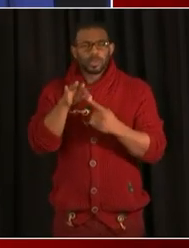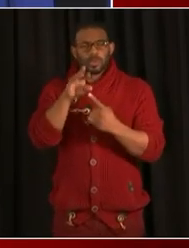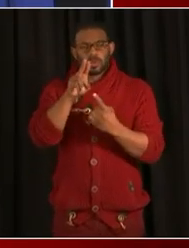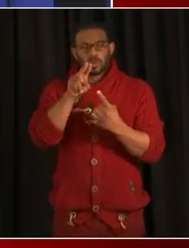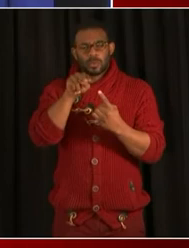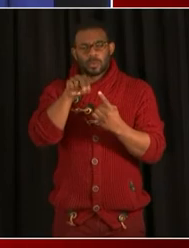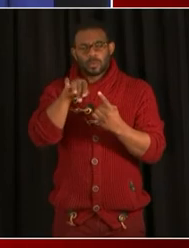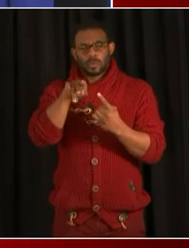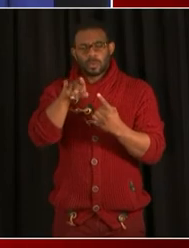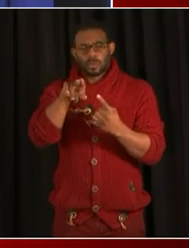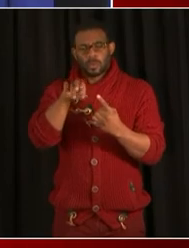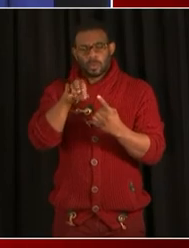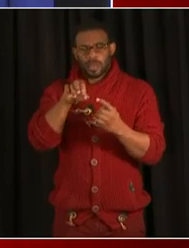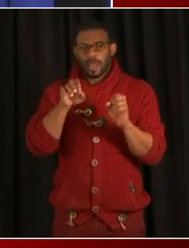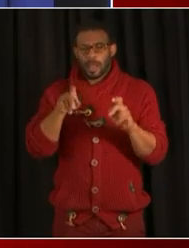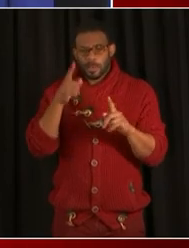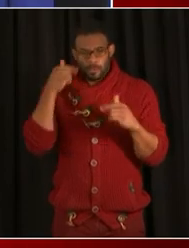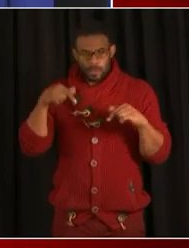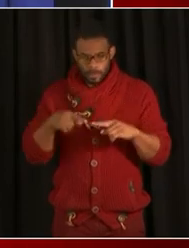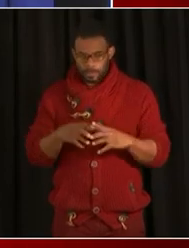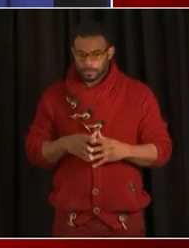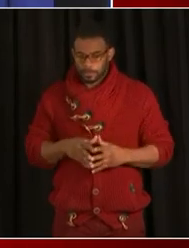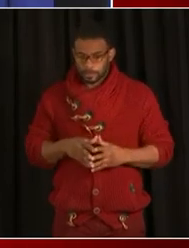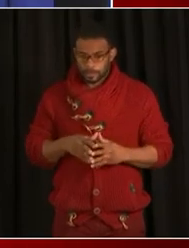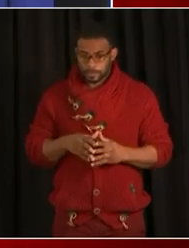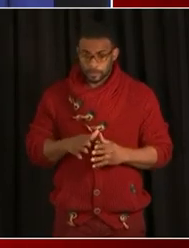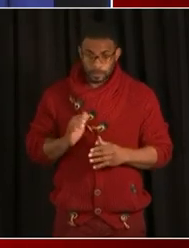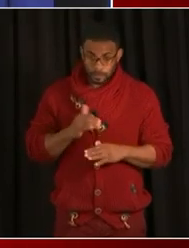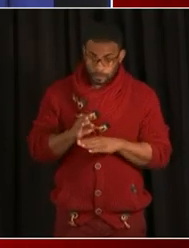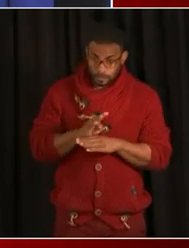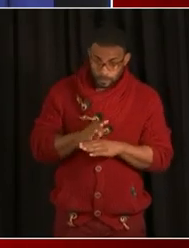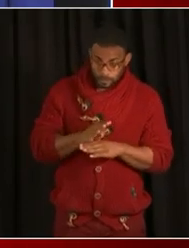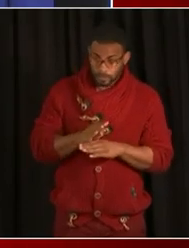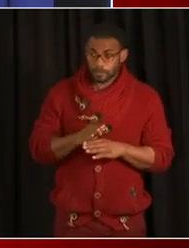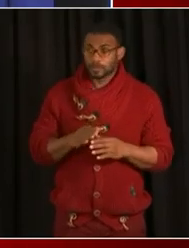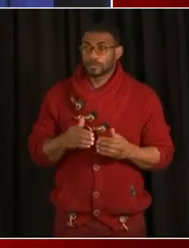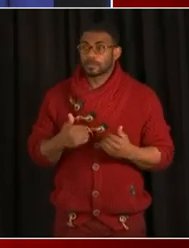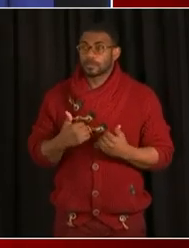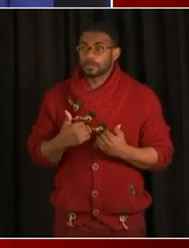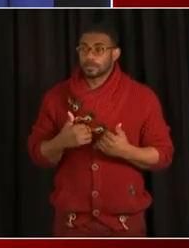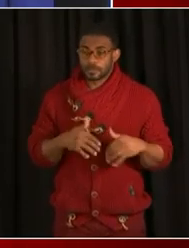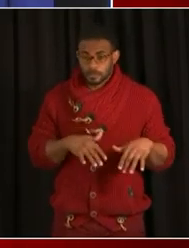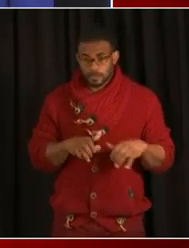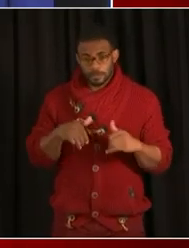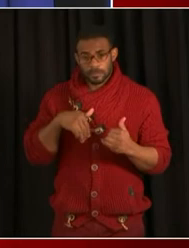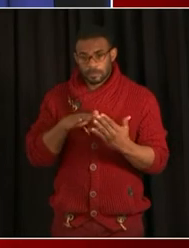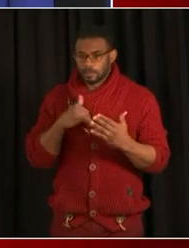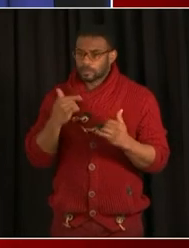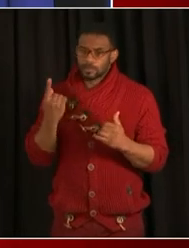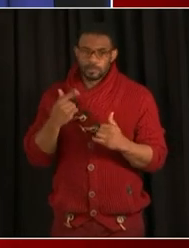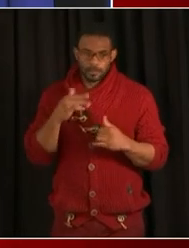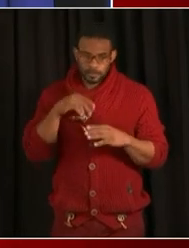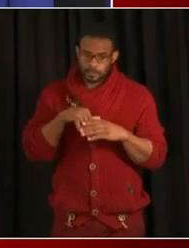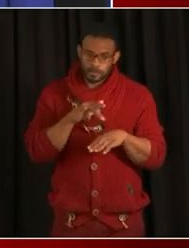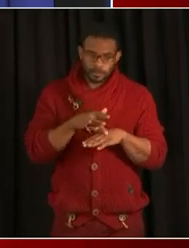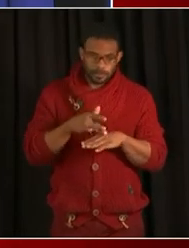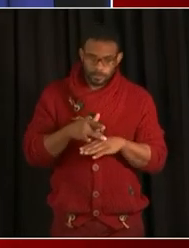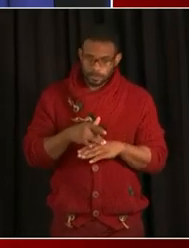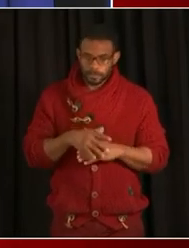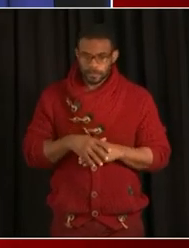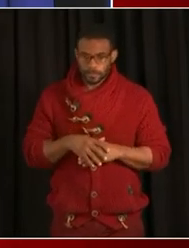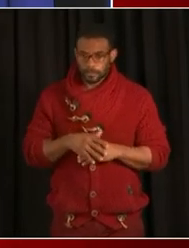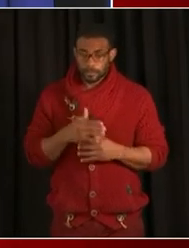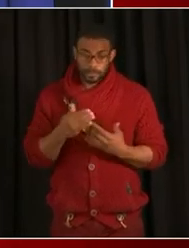unique opportunities for us. Our business has taken that approach. We've always been in that